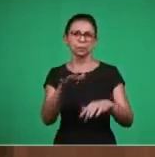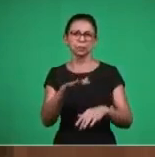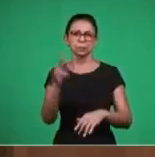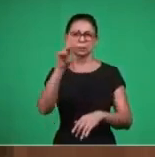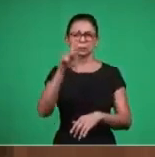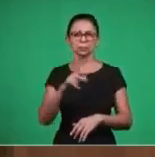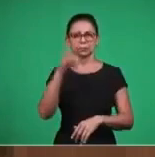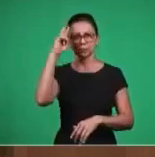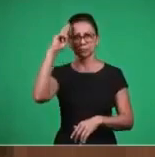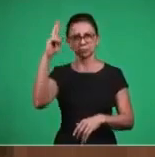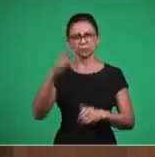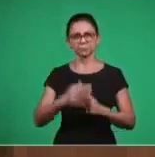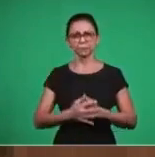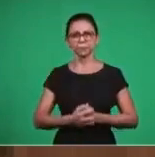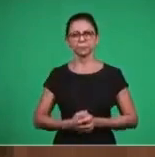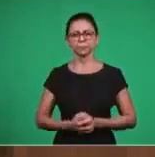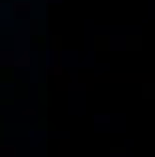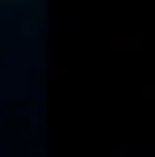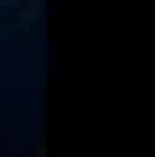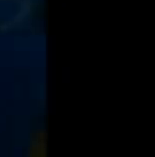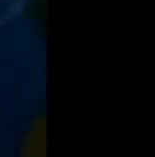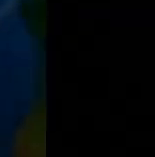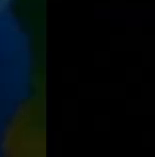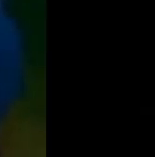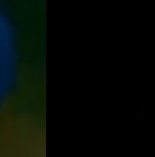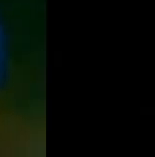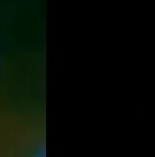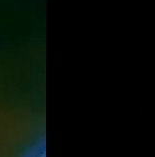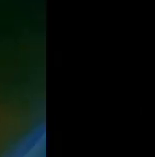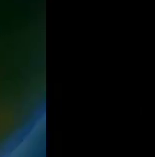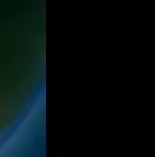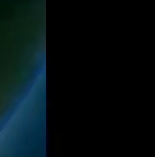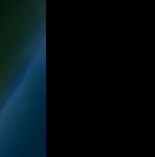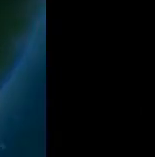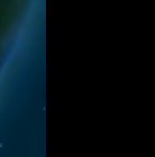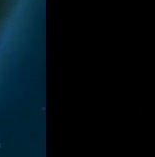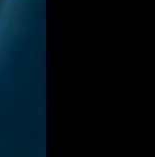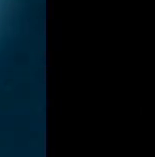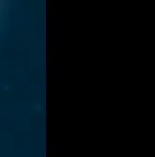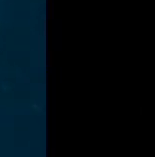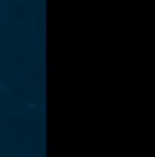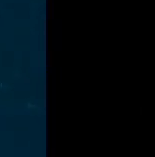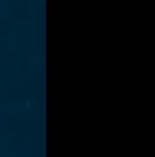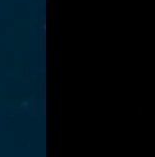family is generally speaking, to all the peace of the Lord.